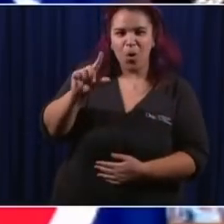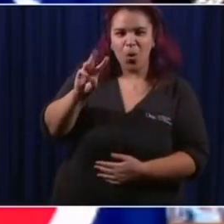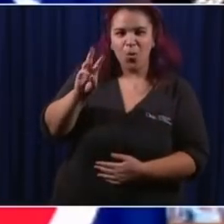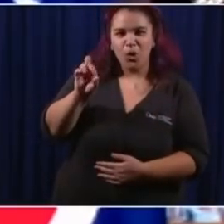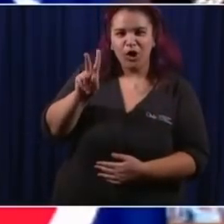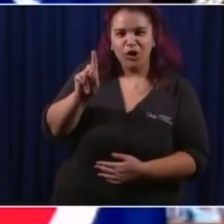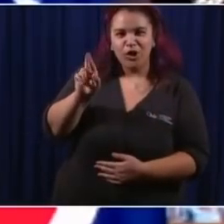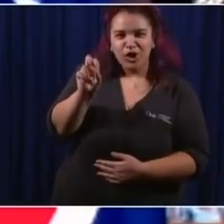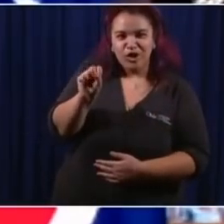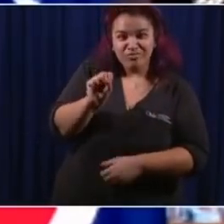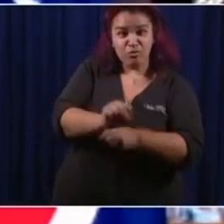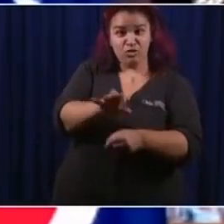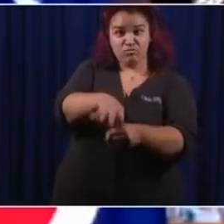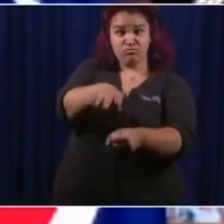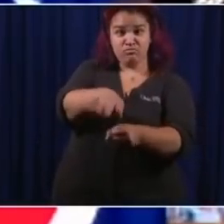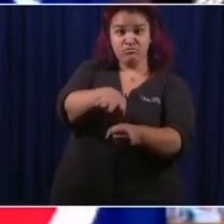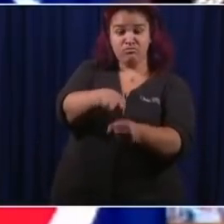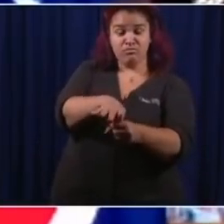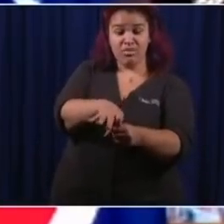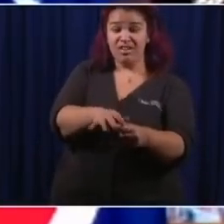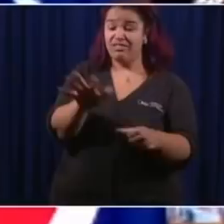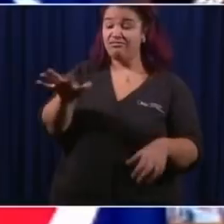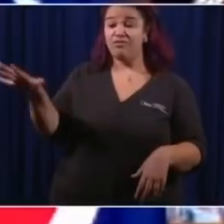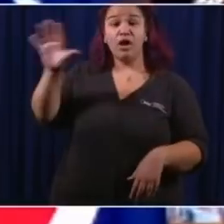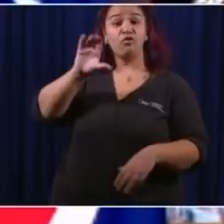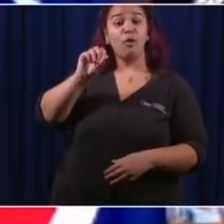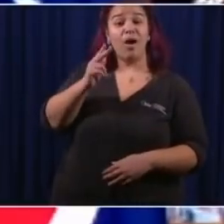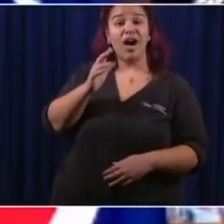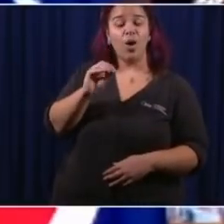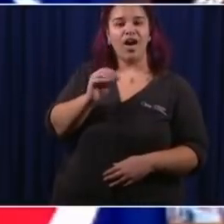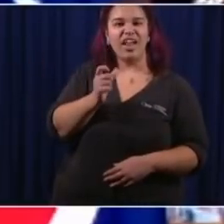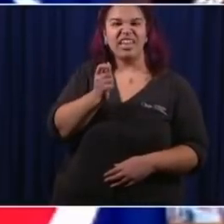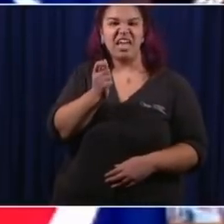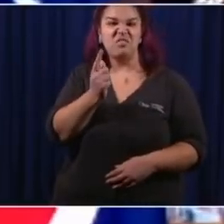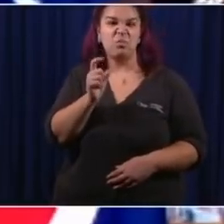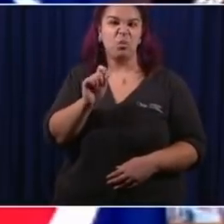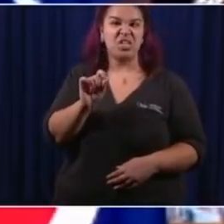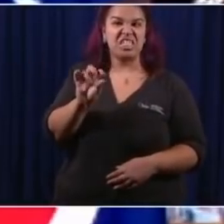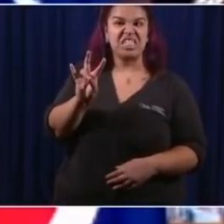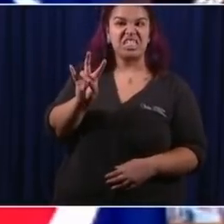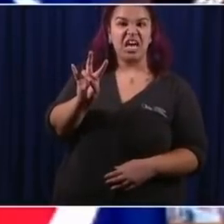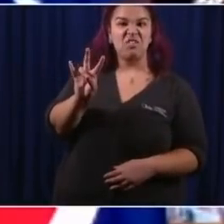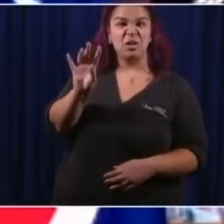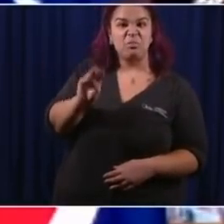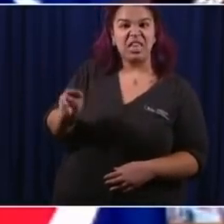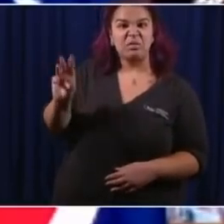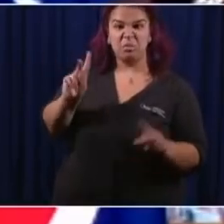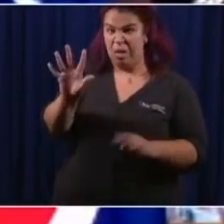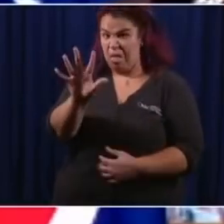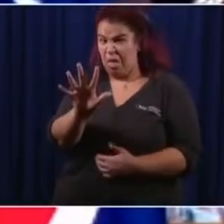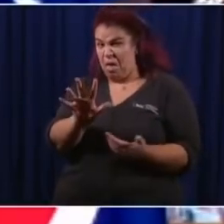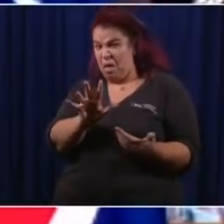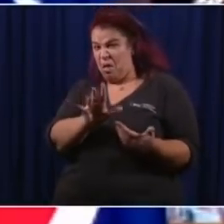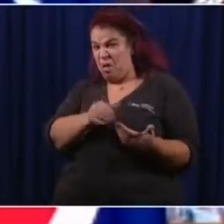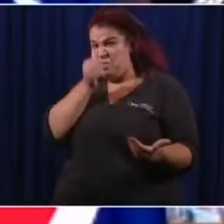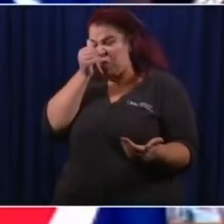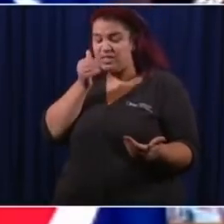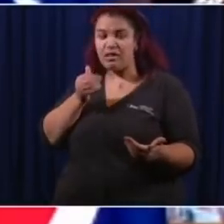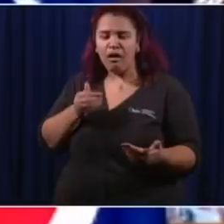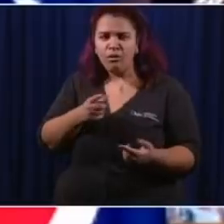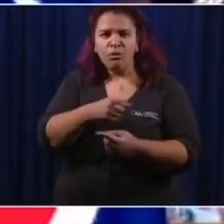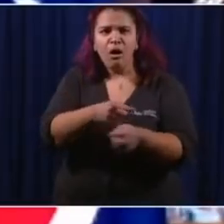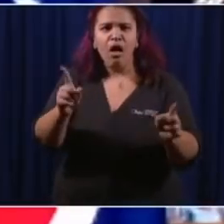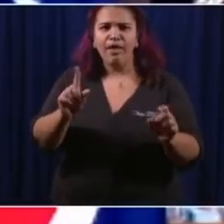Ohio, 11.7 million people almost, I guess, we can get them out there and be poll workers.